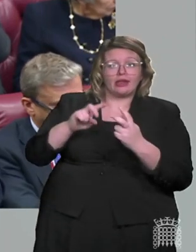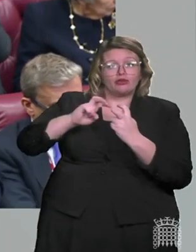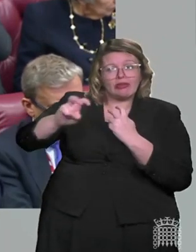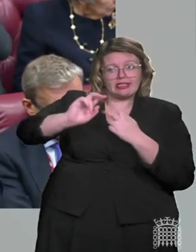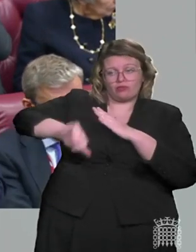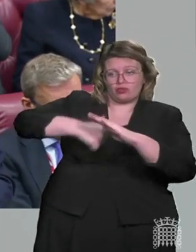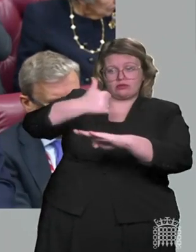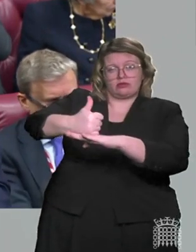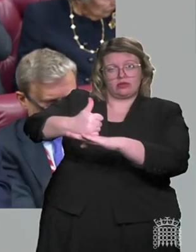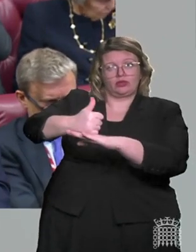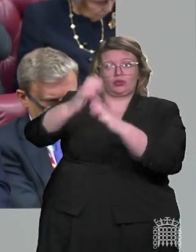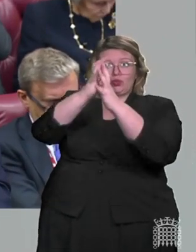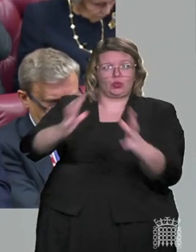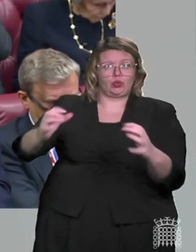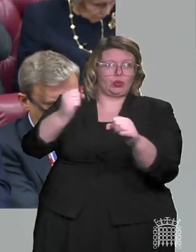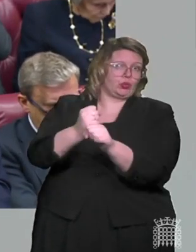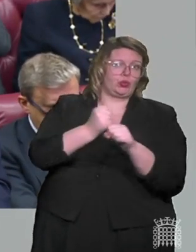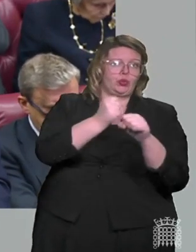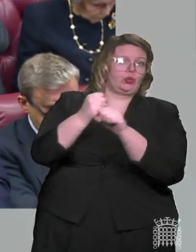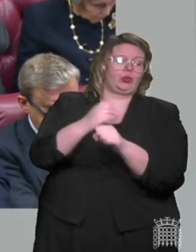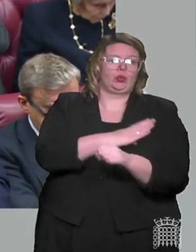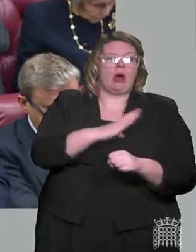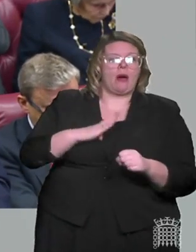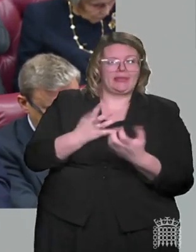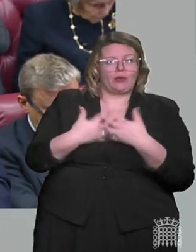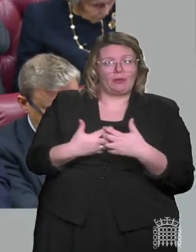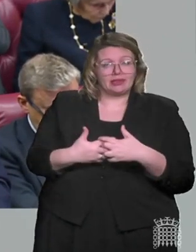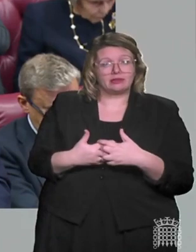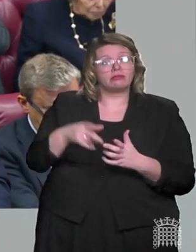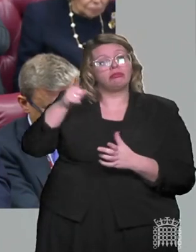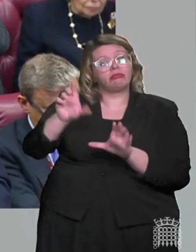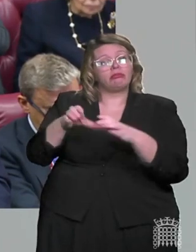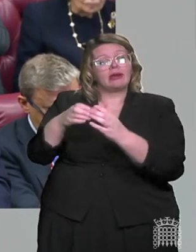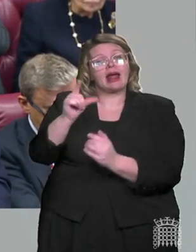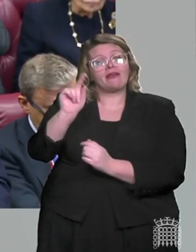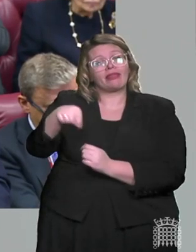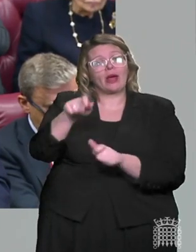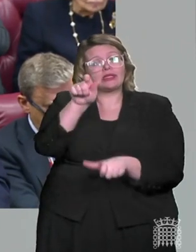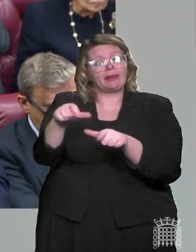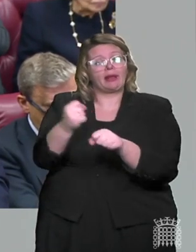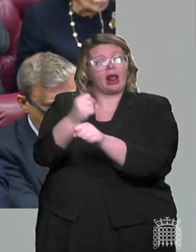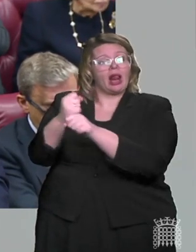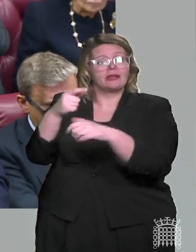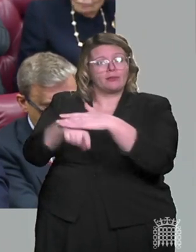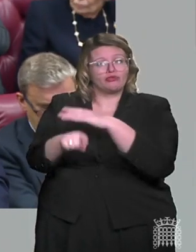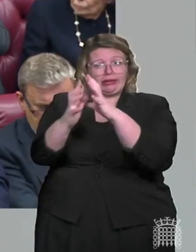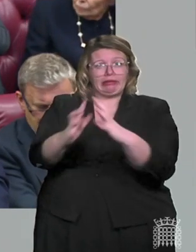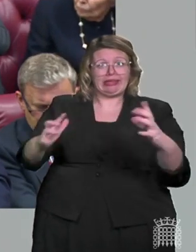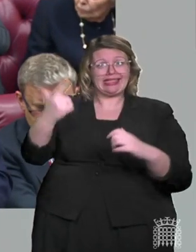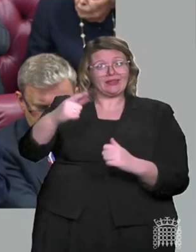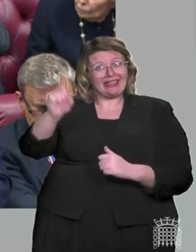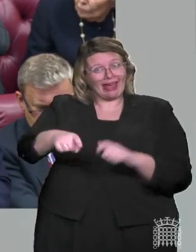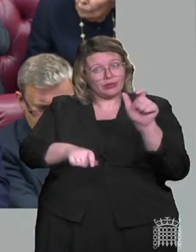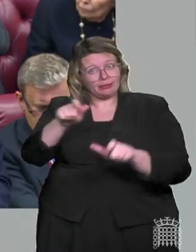that's going to be needed to scale up this production effort as we go from 11,000 people employed building submarines to 17,000. On